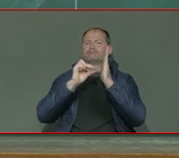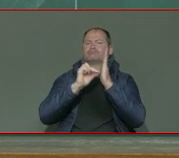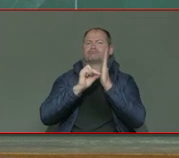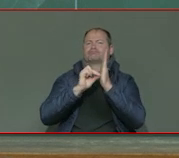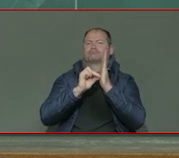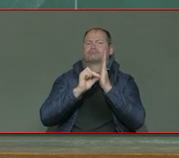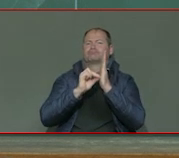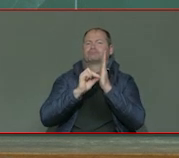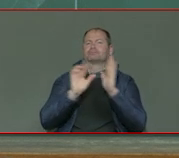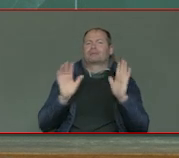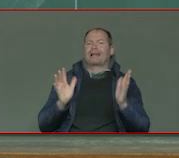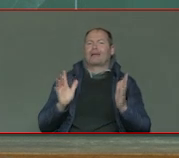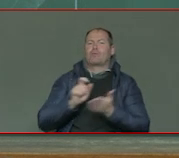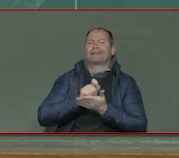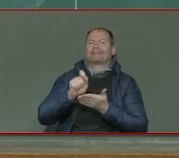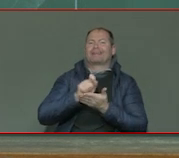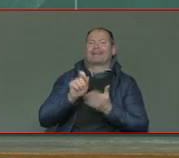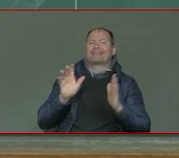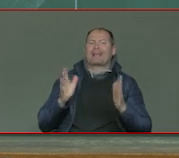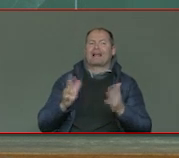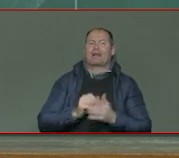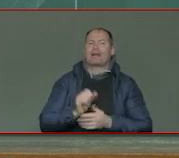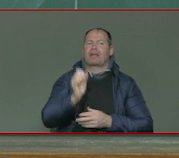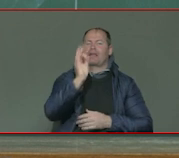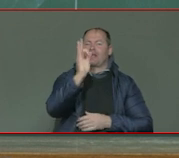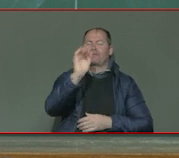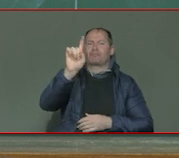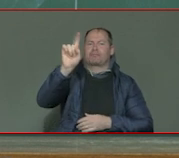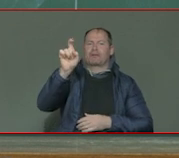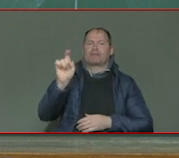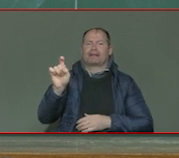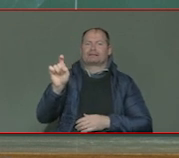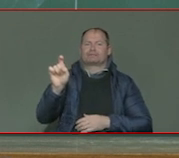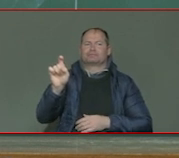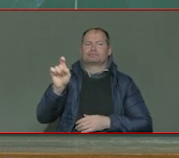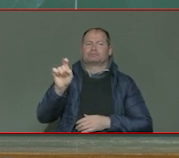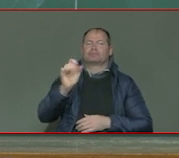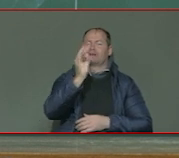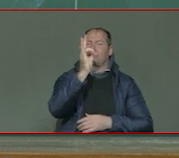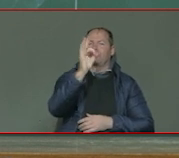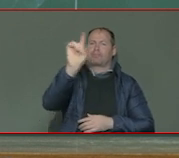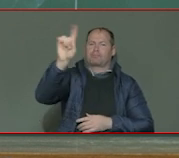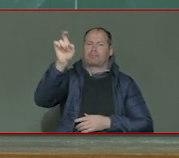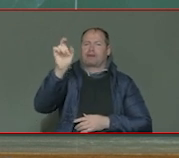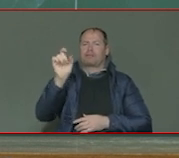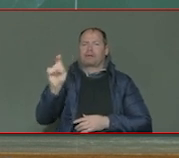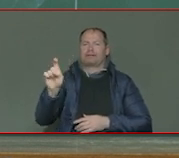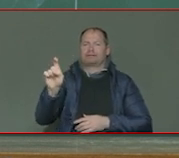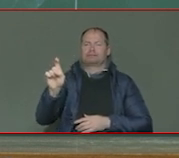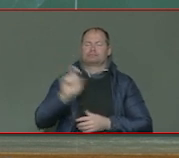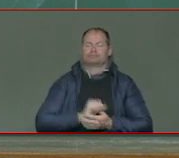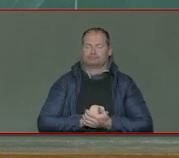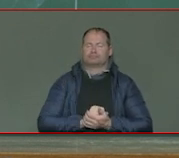use for the derivative? Say it, f prime x. F prime x, that's the derivative,